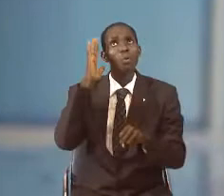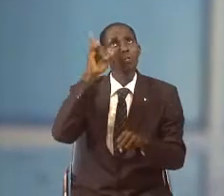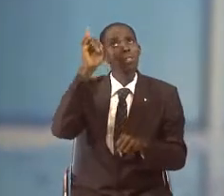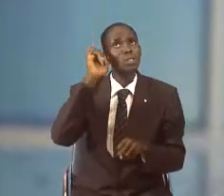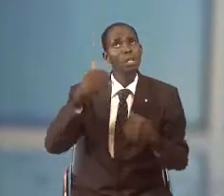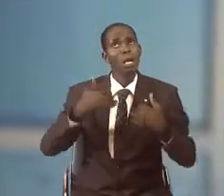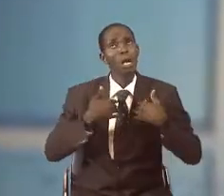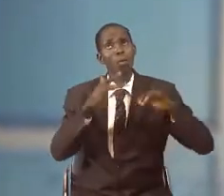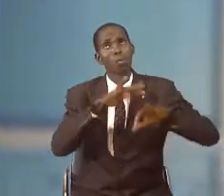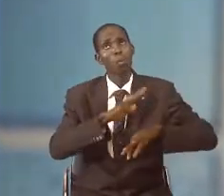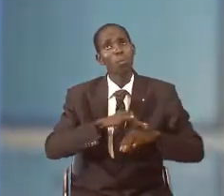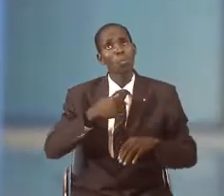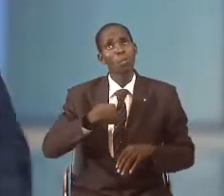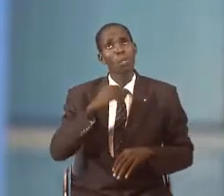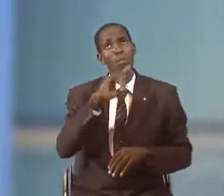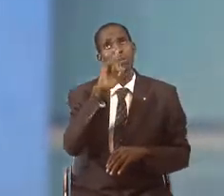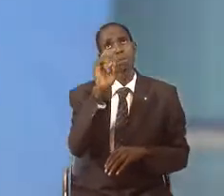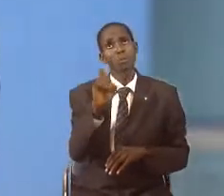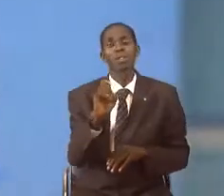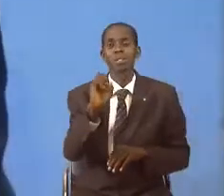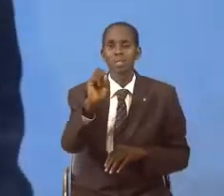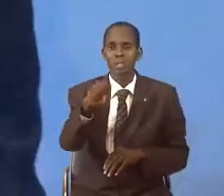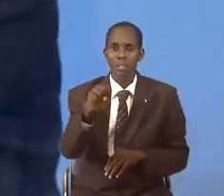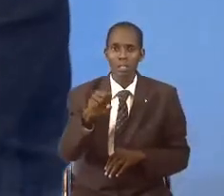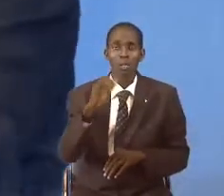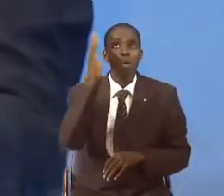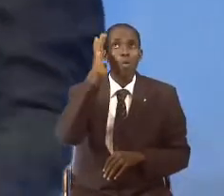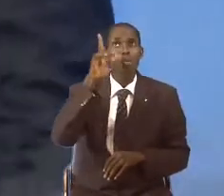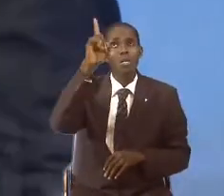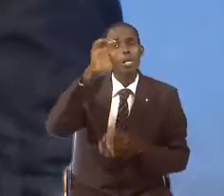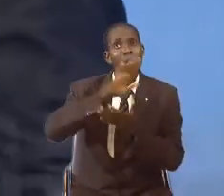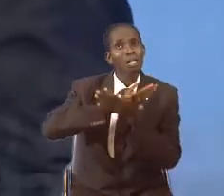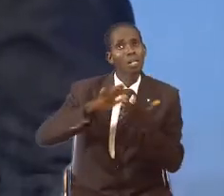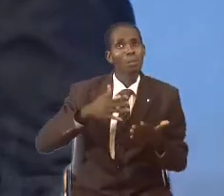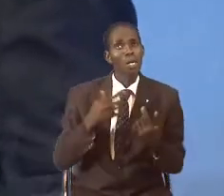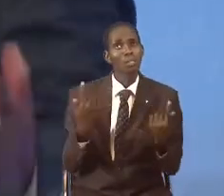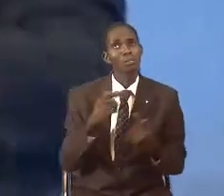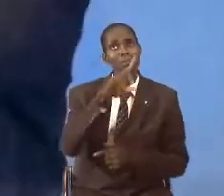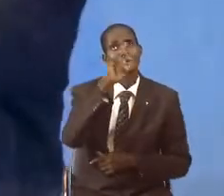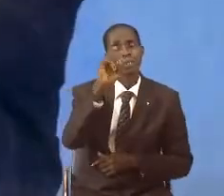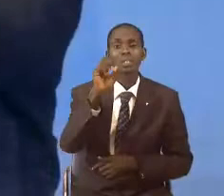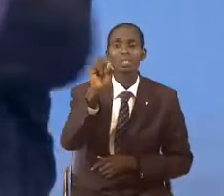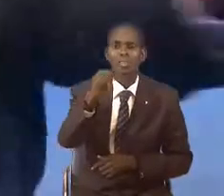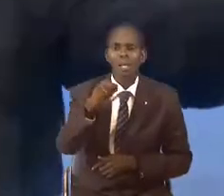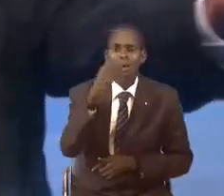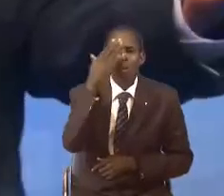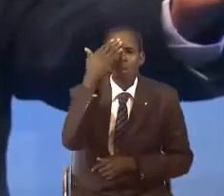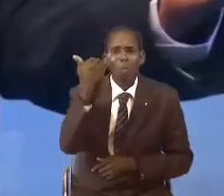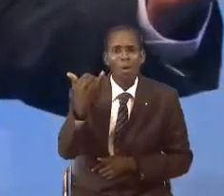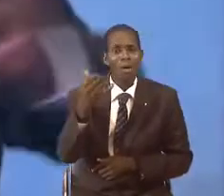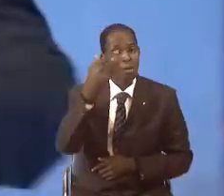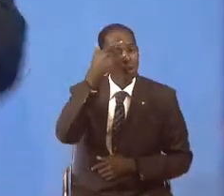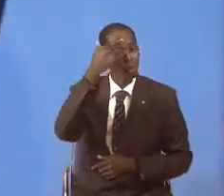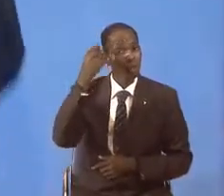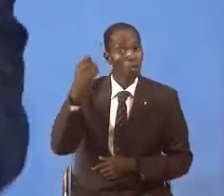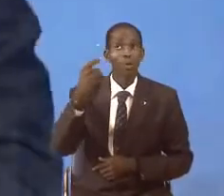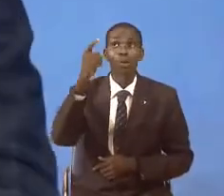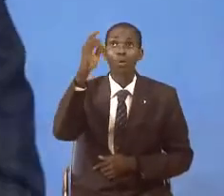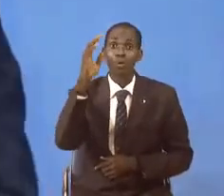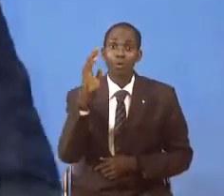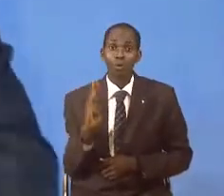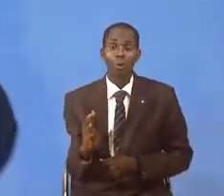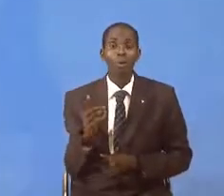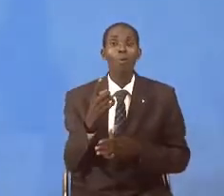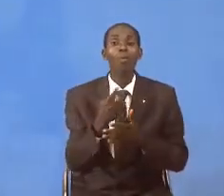me? Yes. Will he have mercy on me? Yes. Will he cleanse my sin?